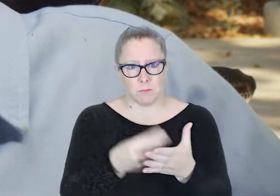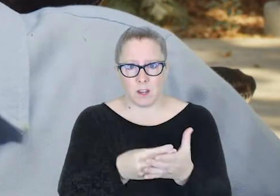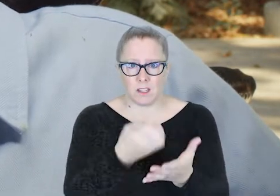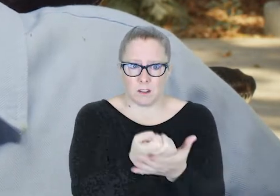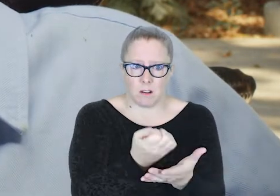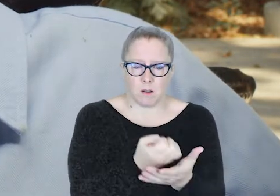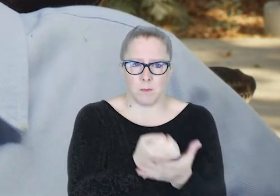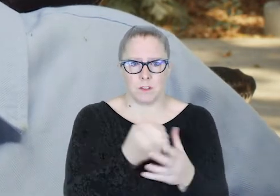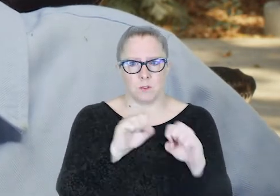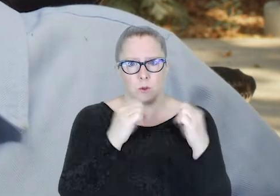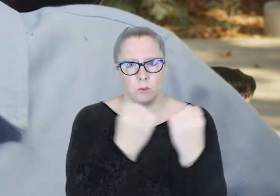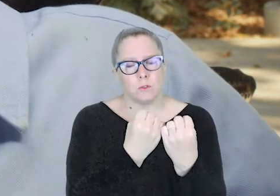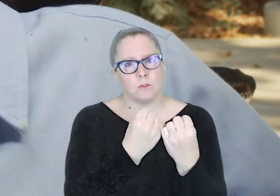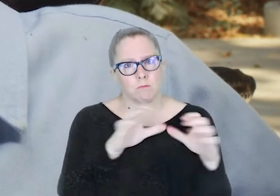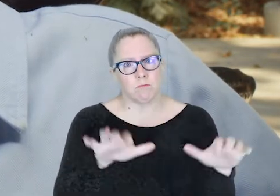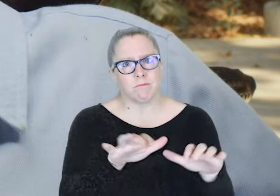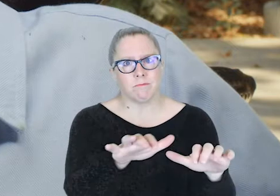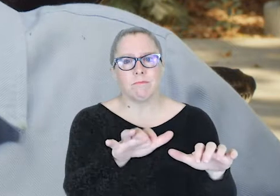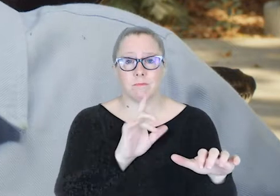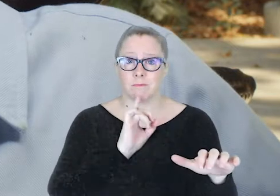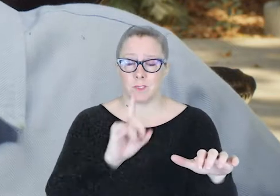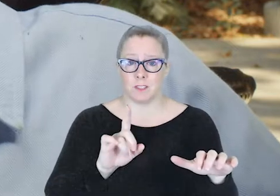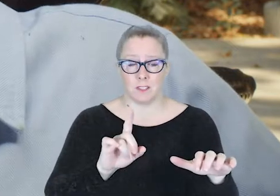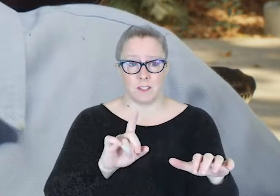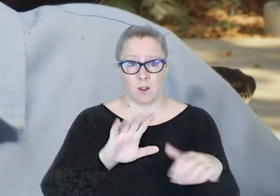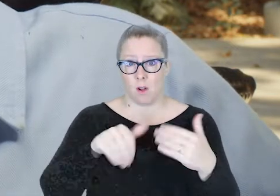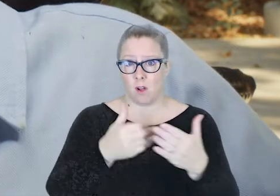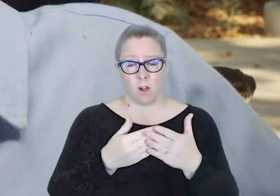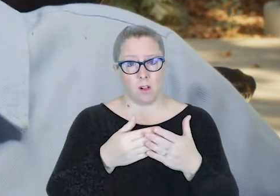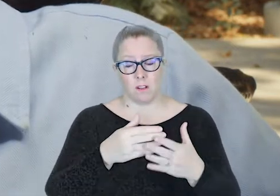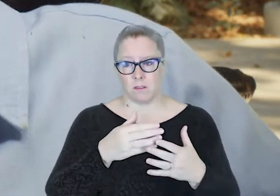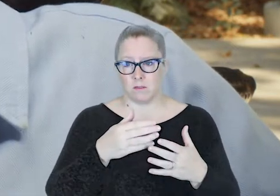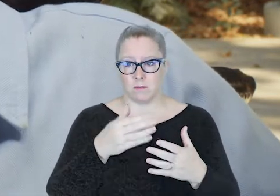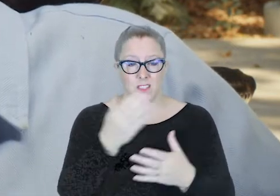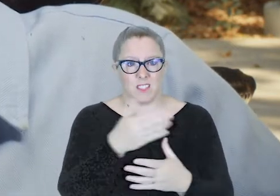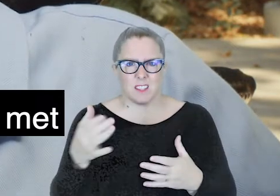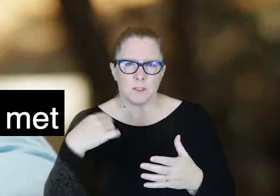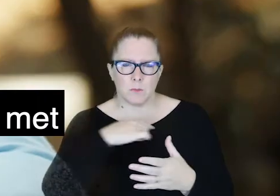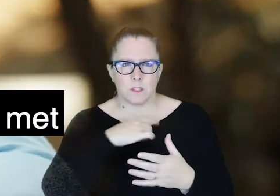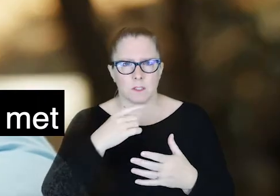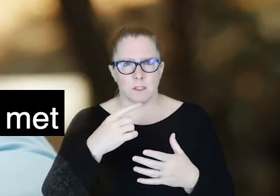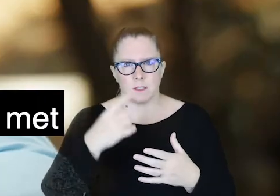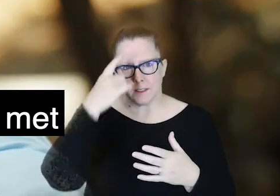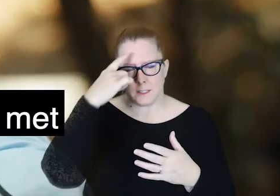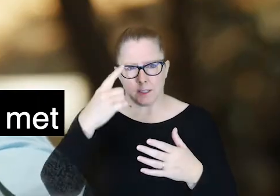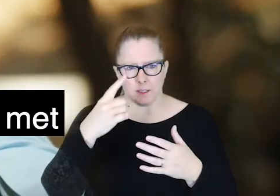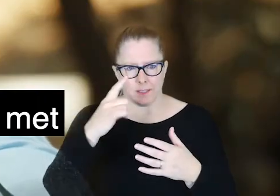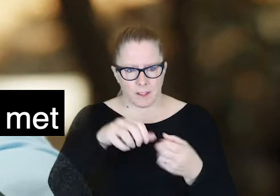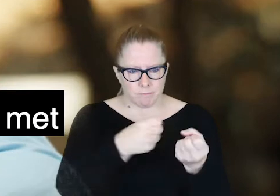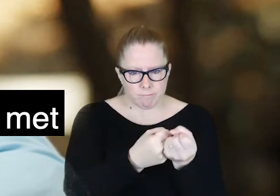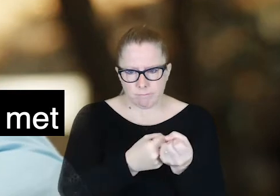economic, social development, and the realization of these technical standards, how we ensure